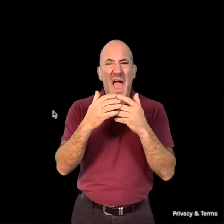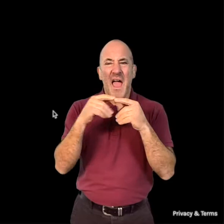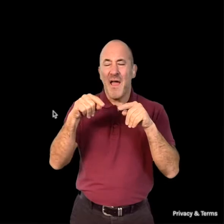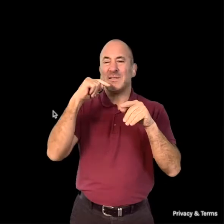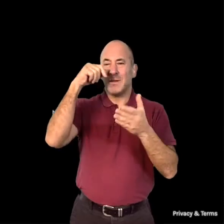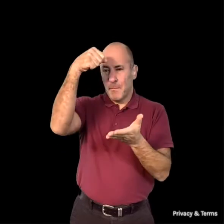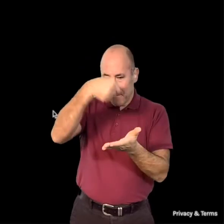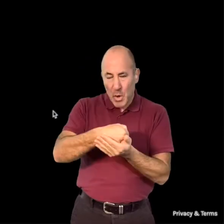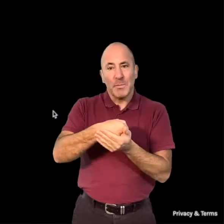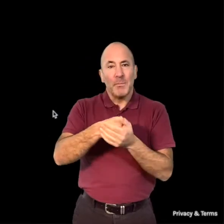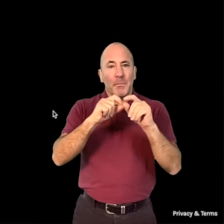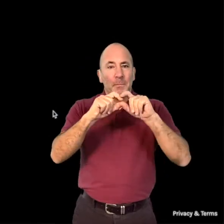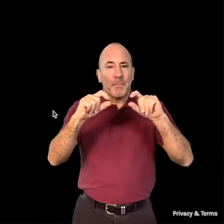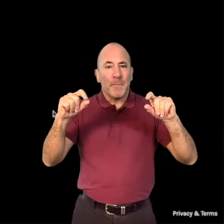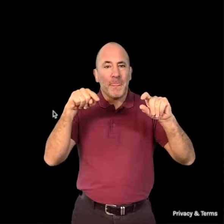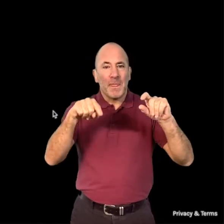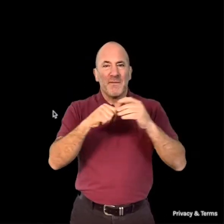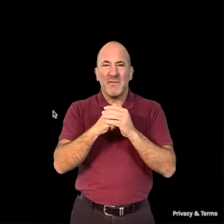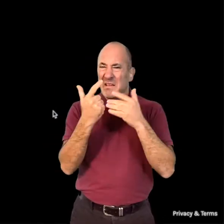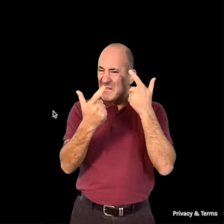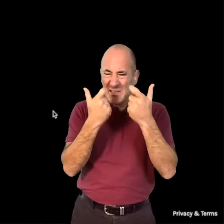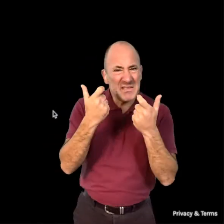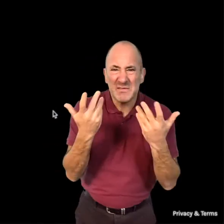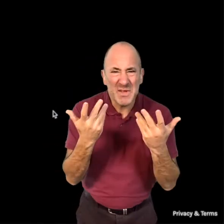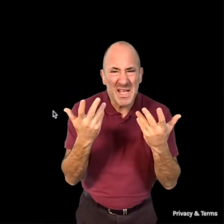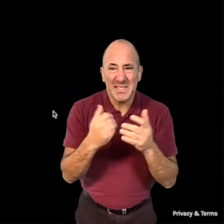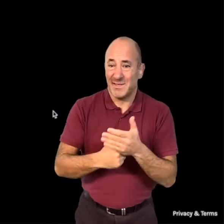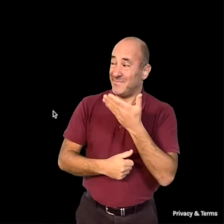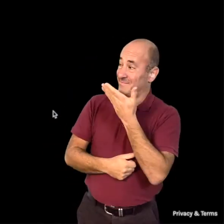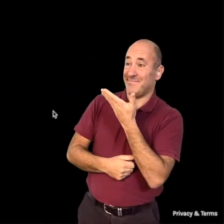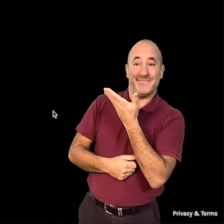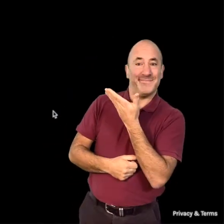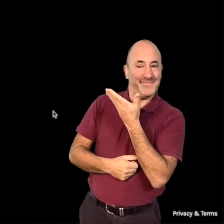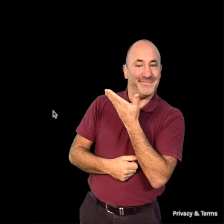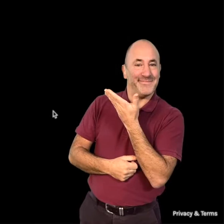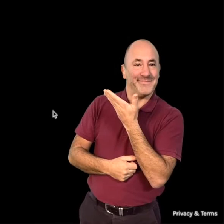description at the bottom of this video. But if you can't find that, it is